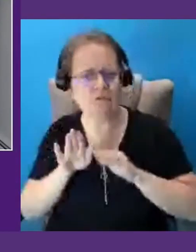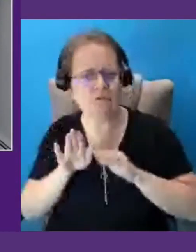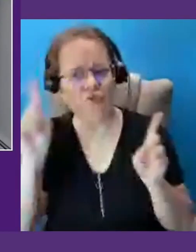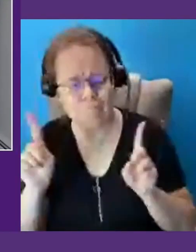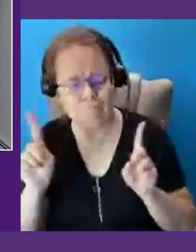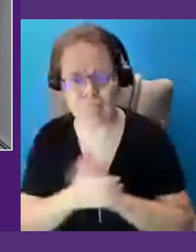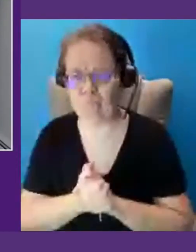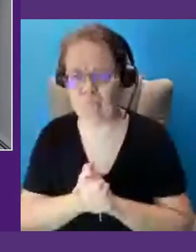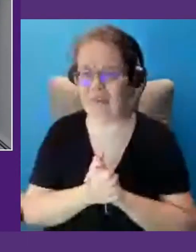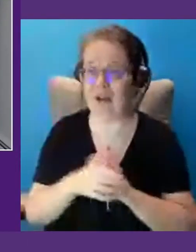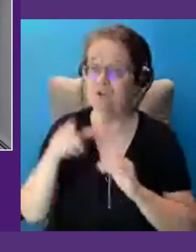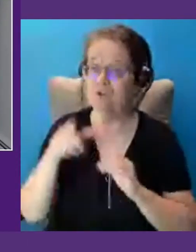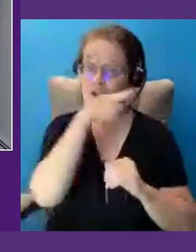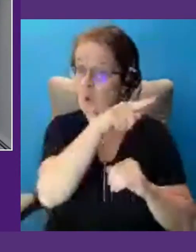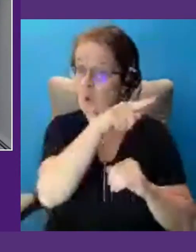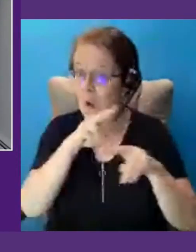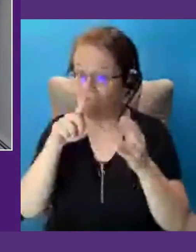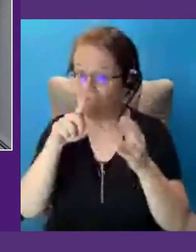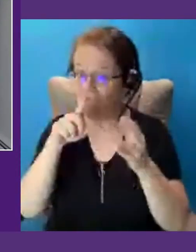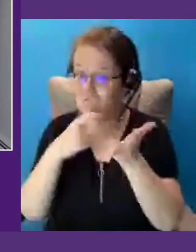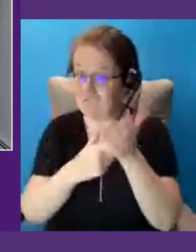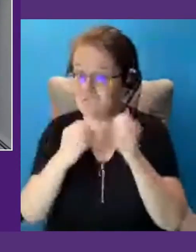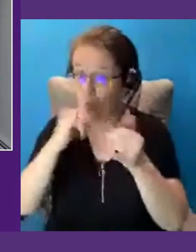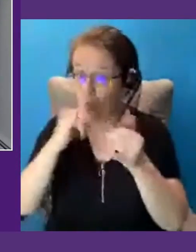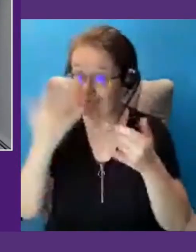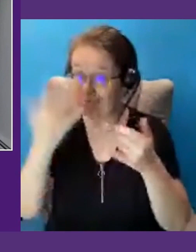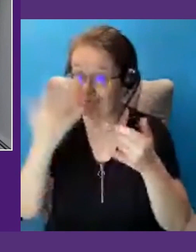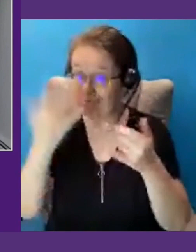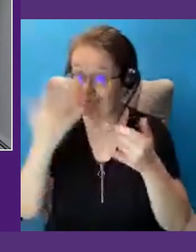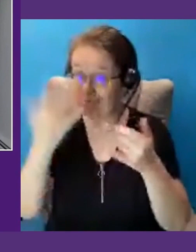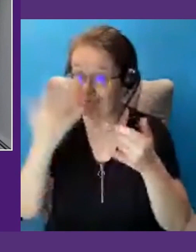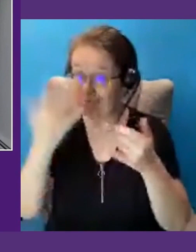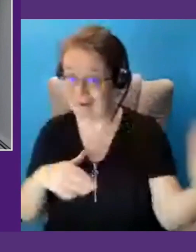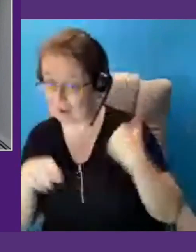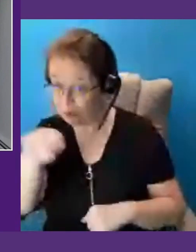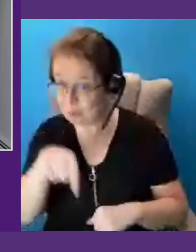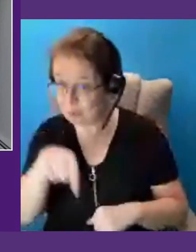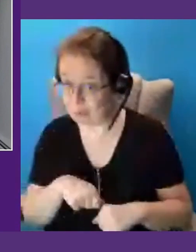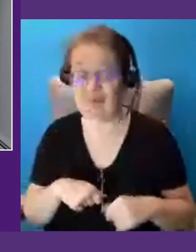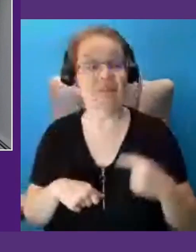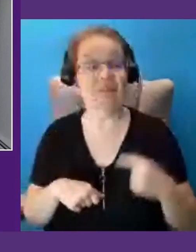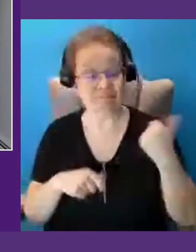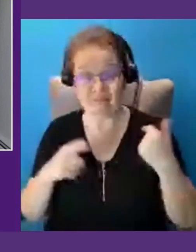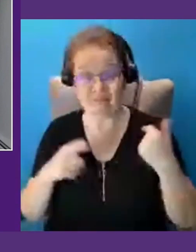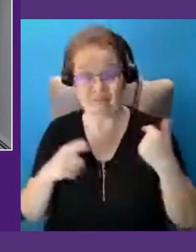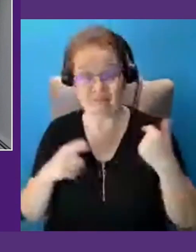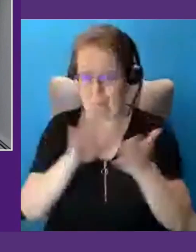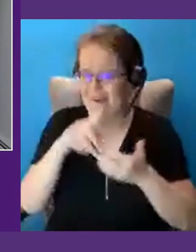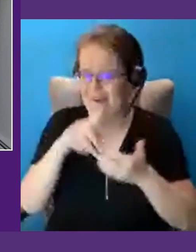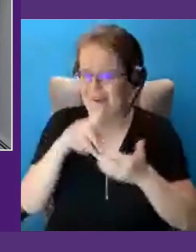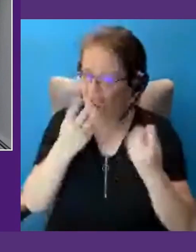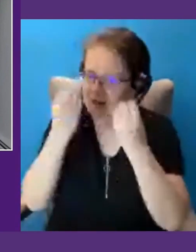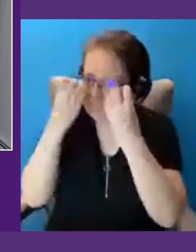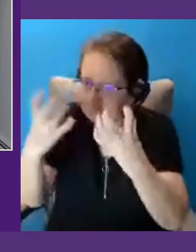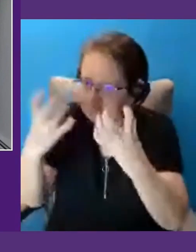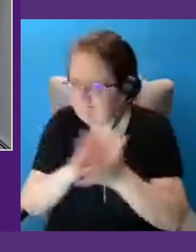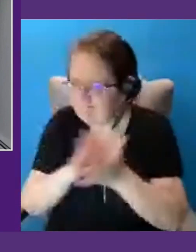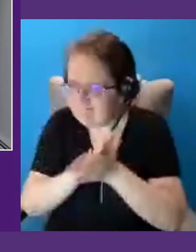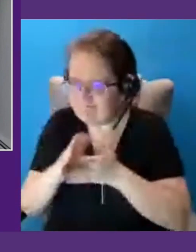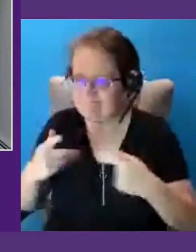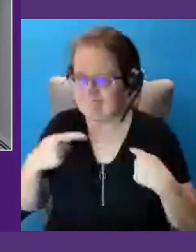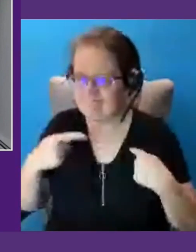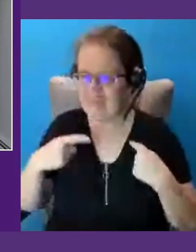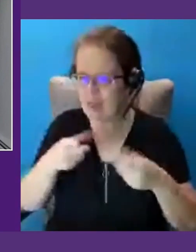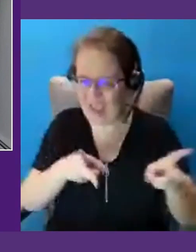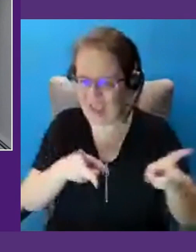they see this as an eyeball attention grabbing thing from their point of view, an editorial side of things? They think